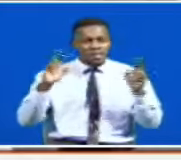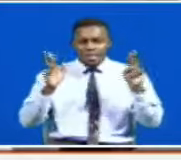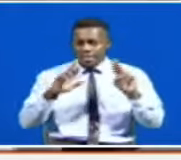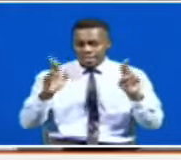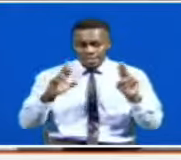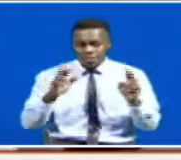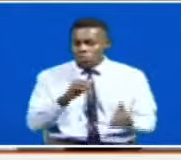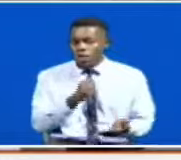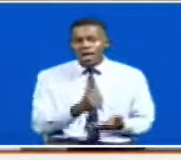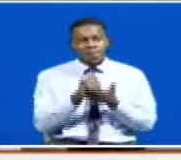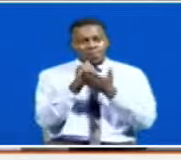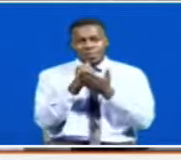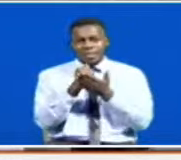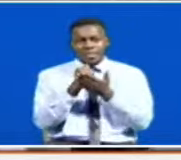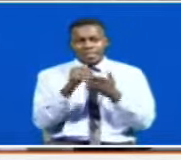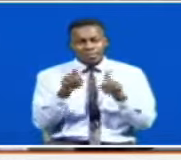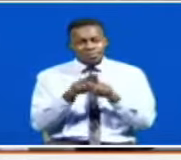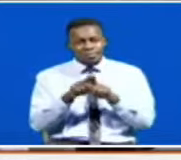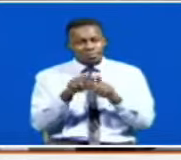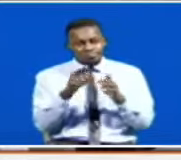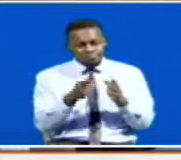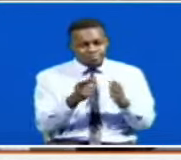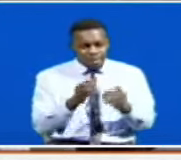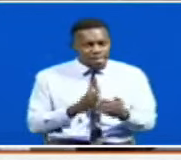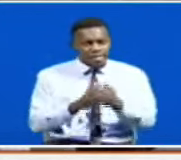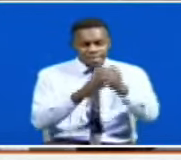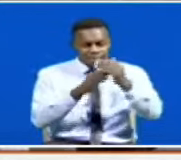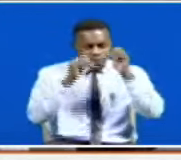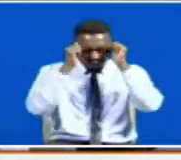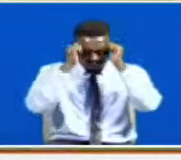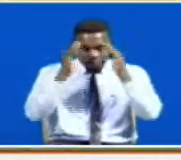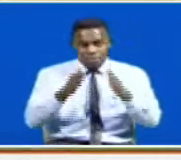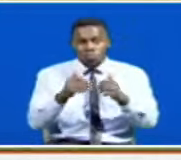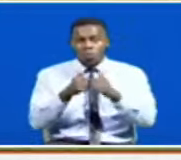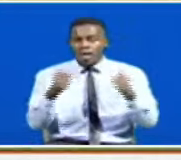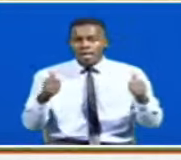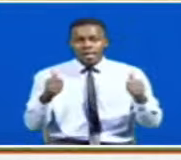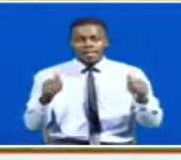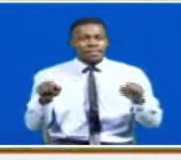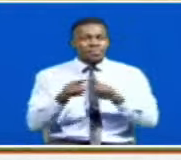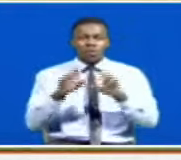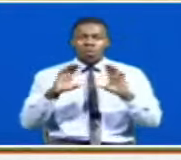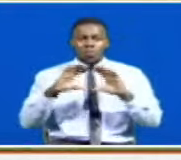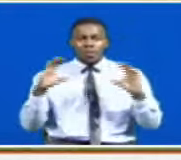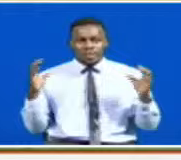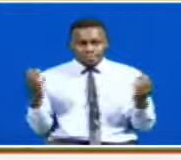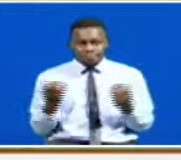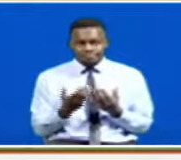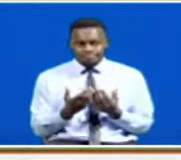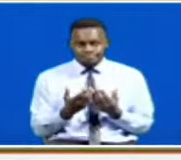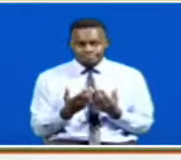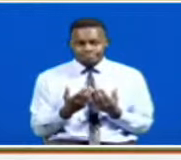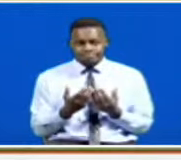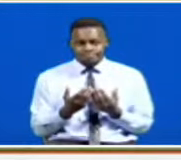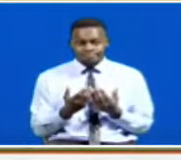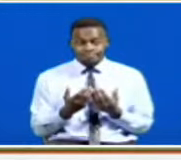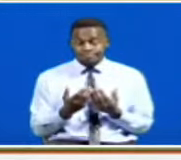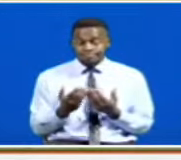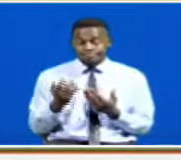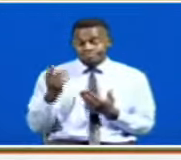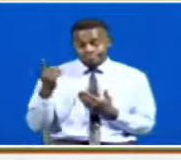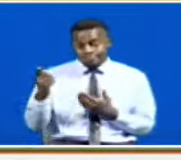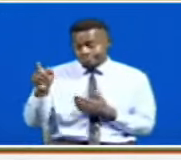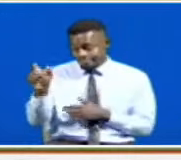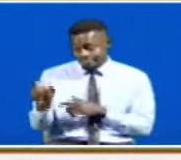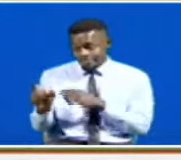kusaidia na kuwaelekeza si tu wanafunzi bali pia wanajamii. What most startled me is that she helped people she